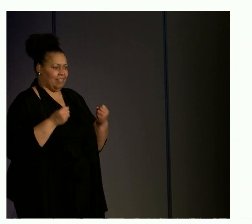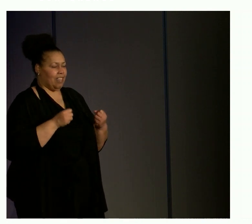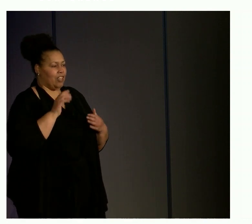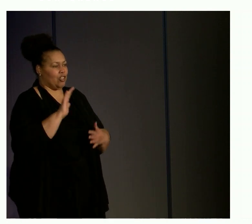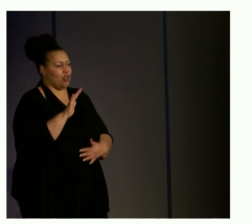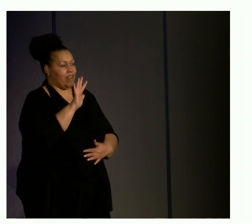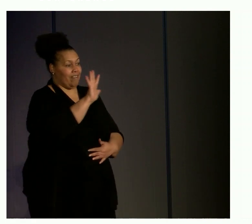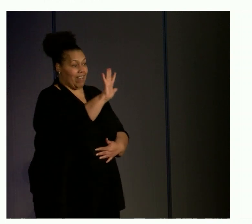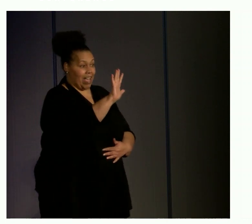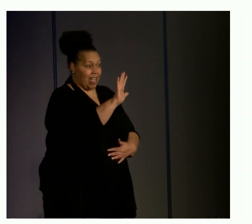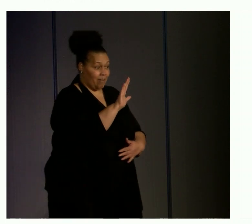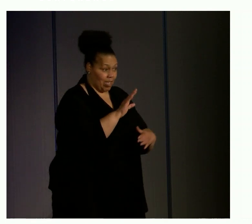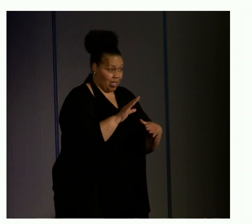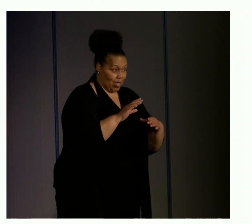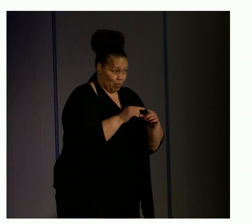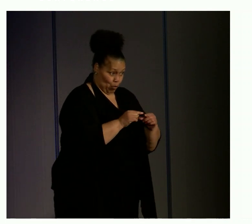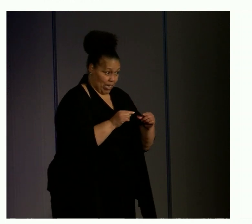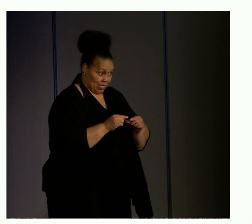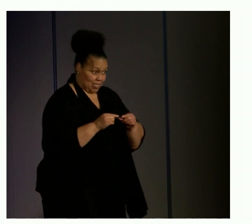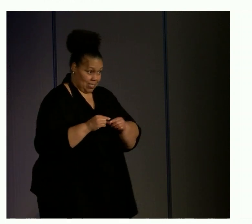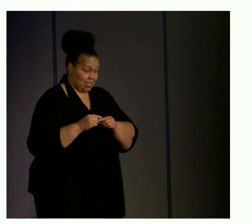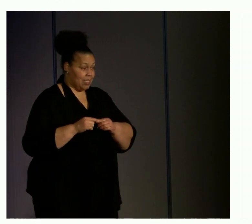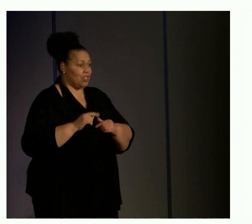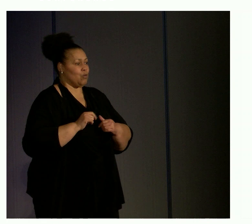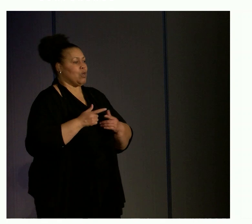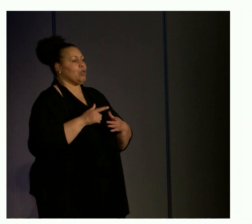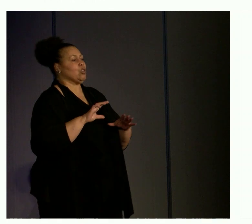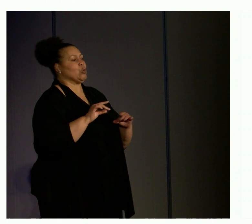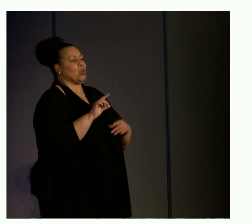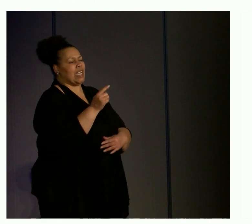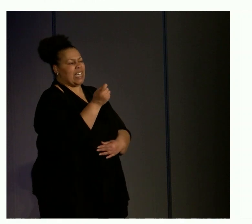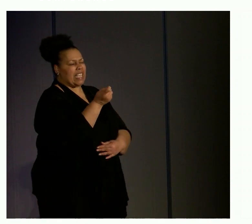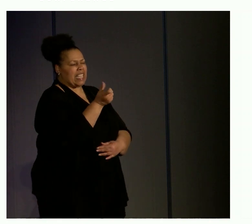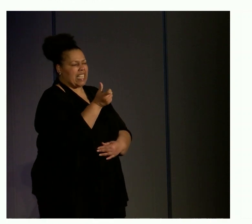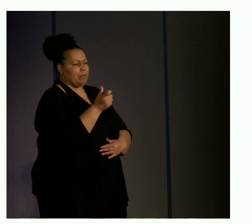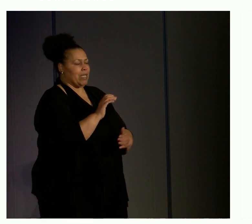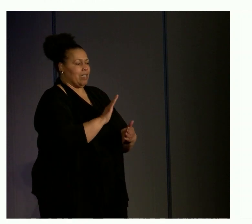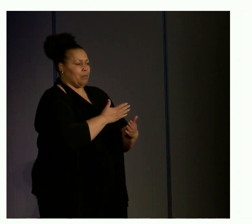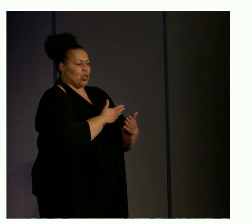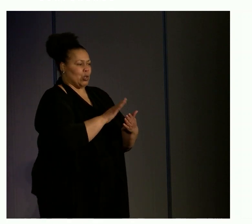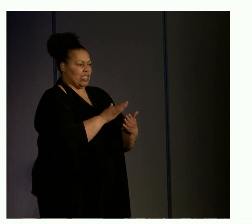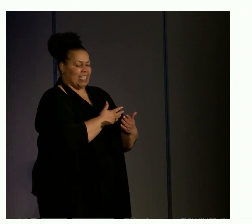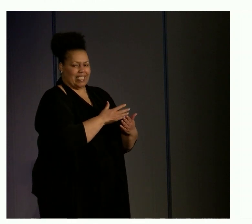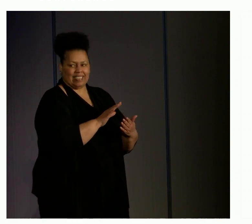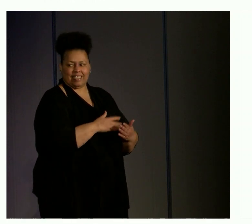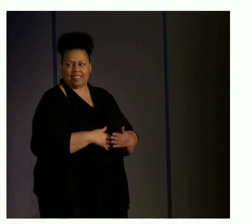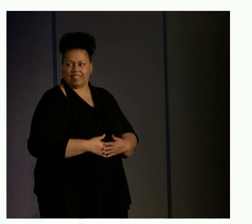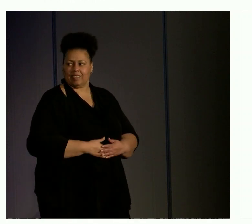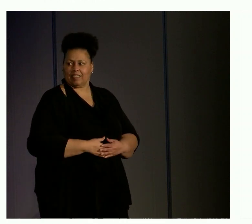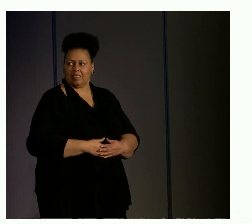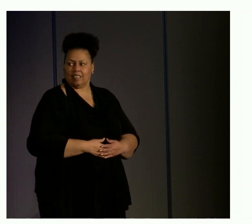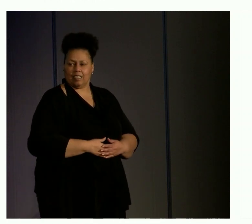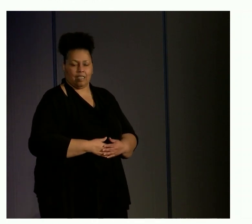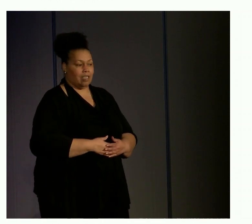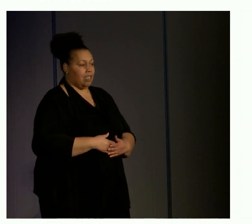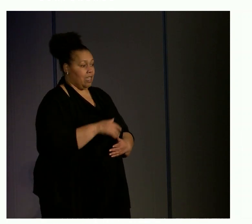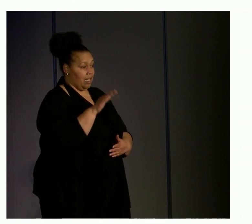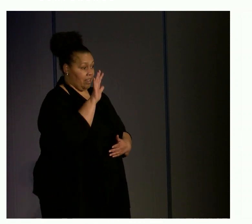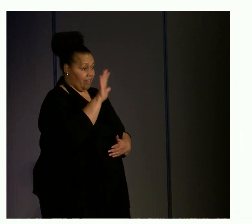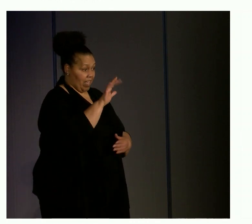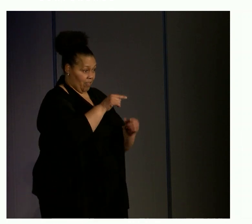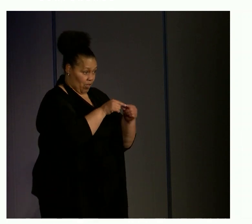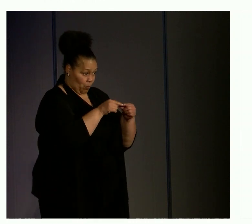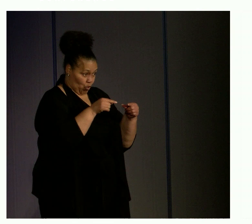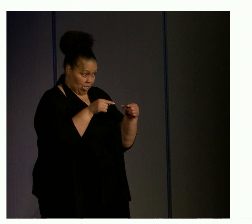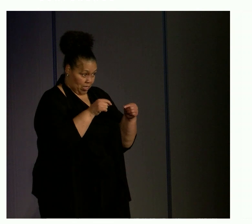your 5 bricks. And we will do a little bit of music just to say bye-bye. So you take the 5 bricks.